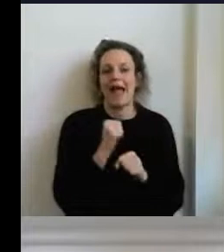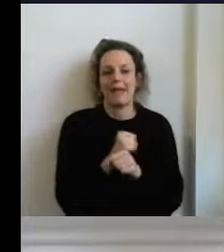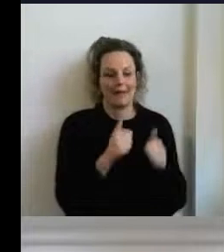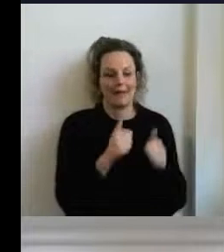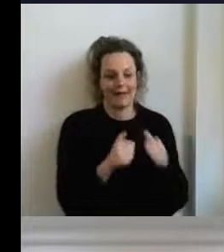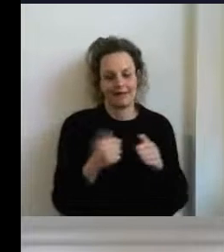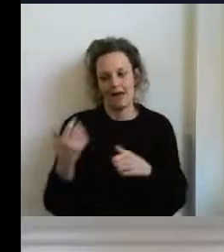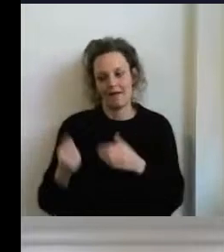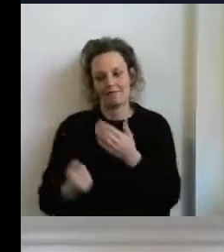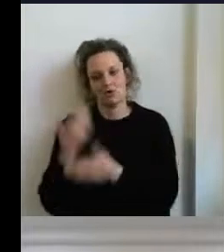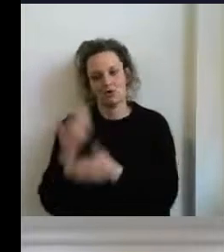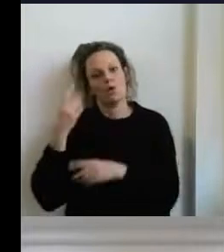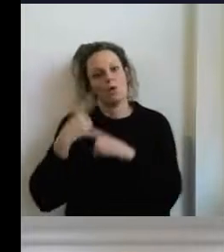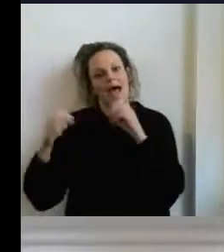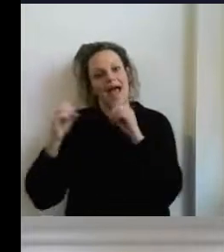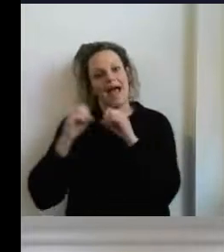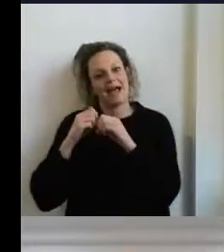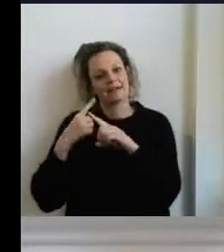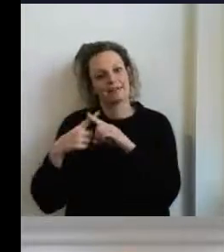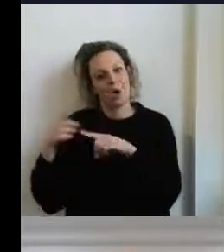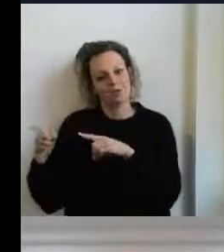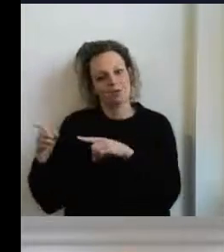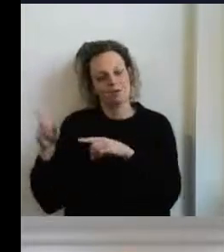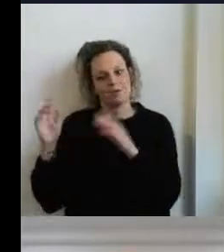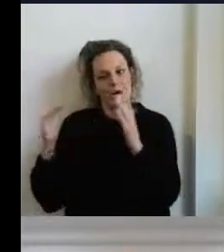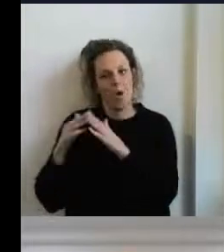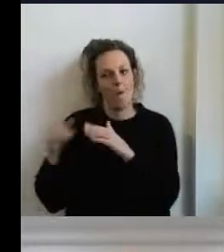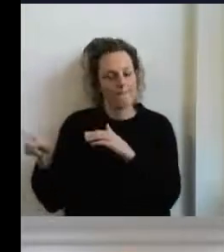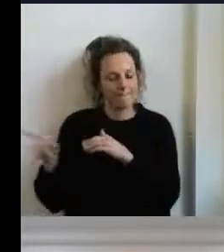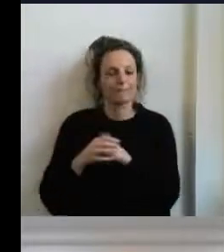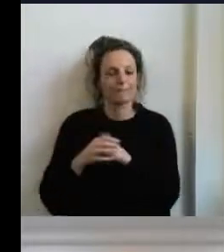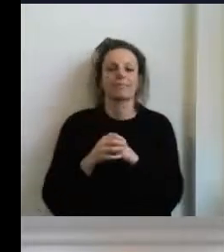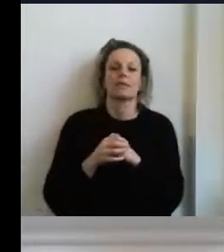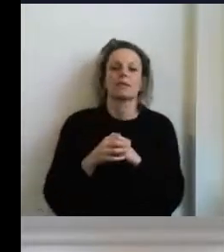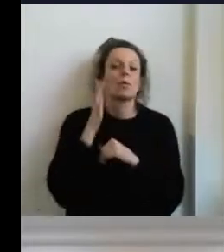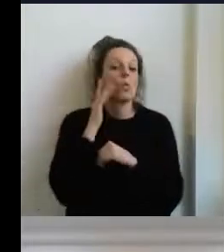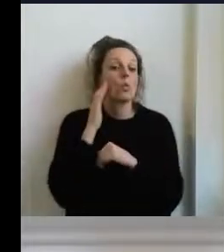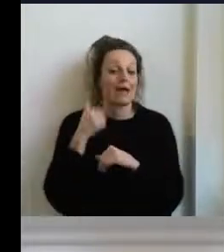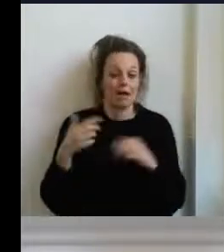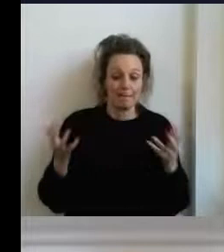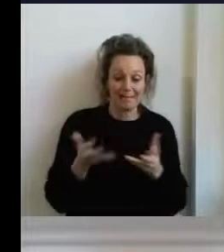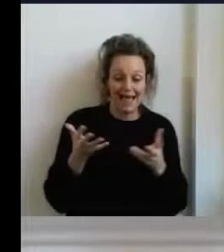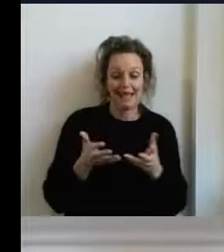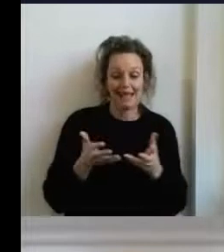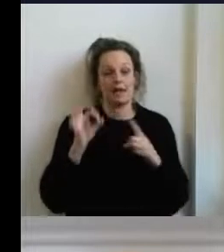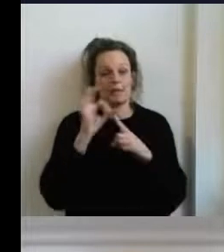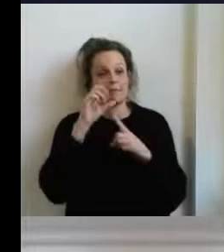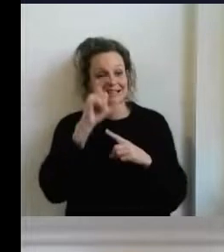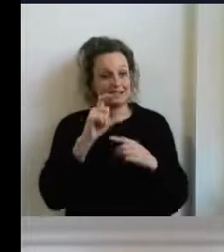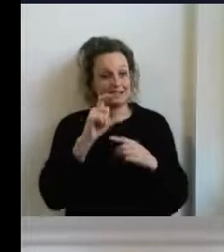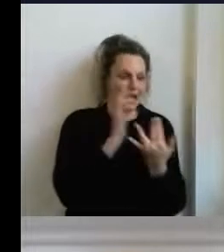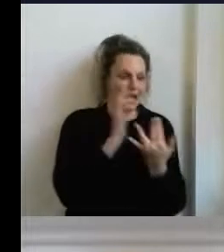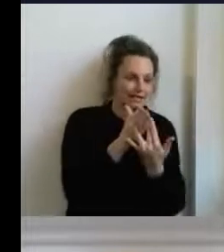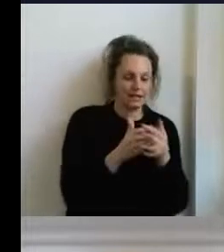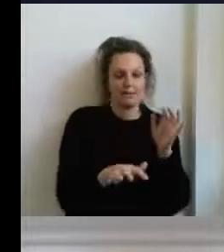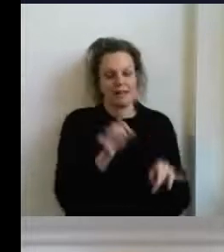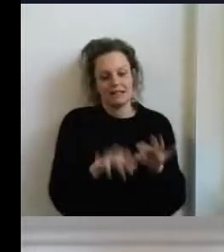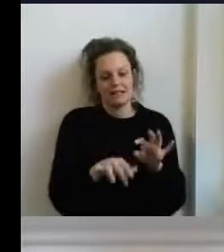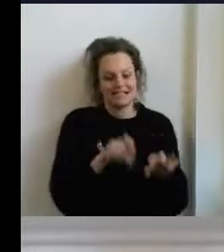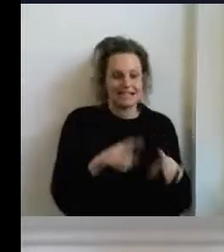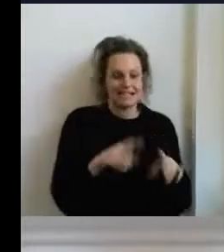Xbox behind me. I absolutely love it, but that's another conversation for another day. And when I'm playing on the PC accessibility and with the